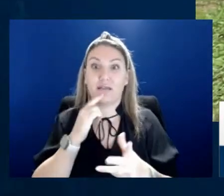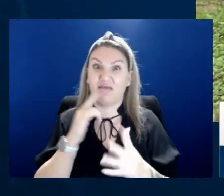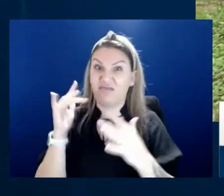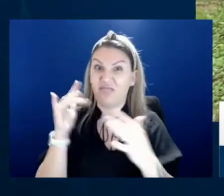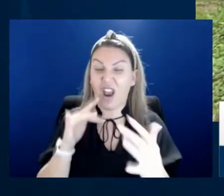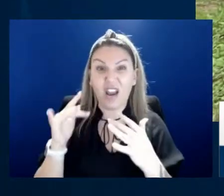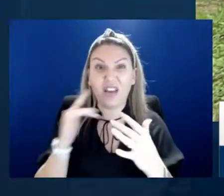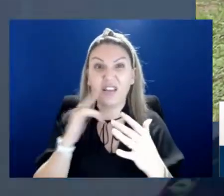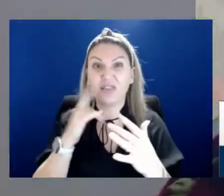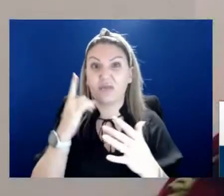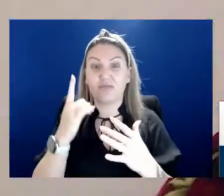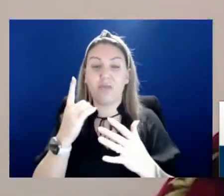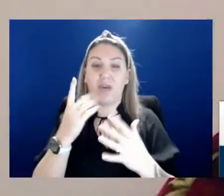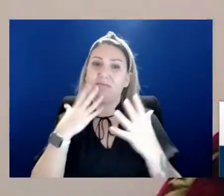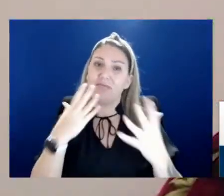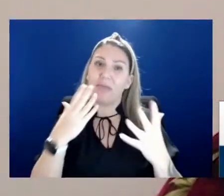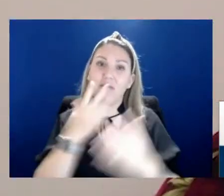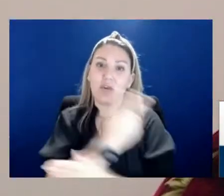described the danger.